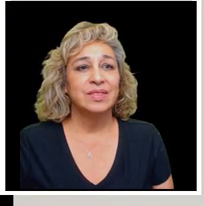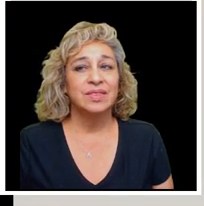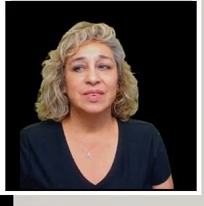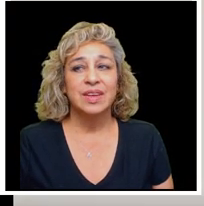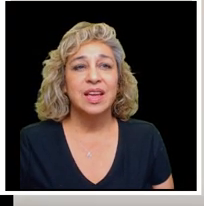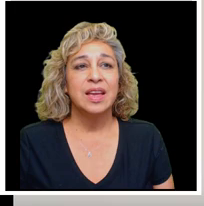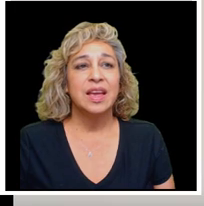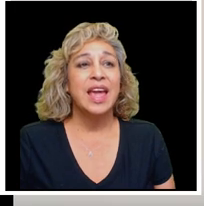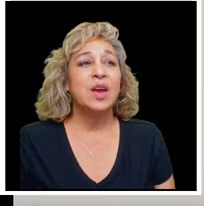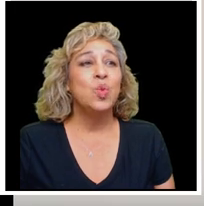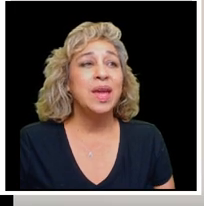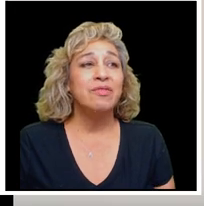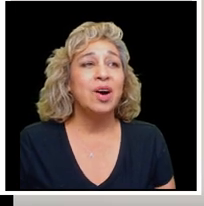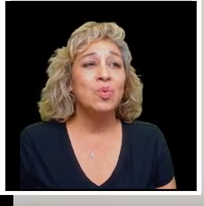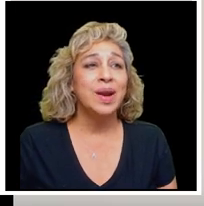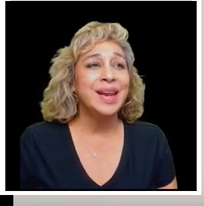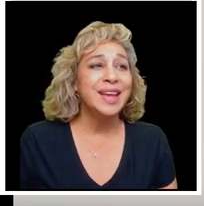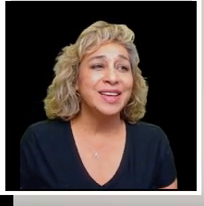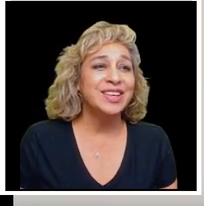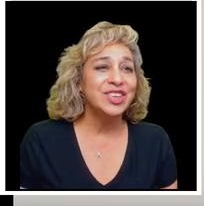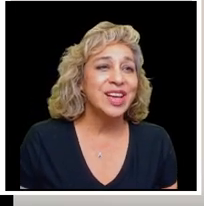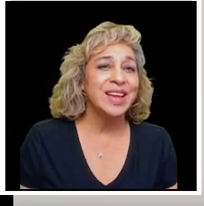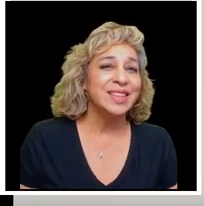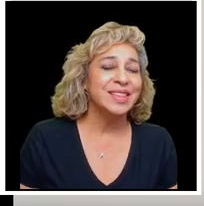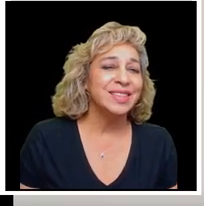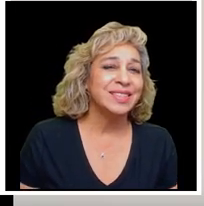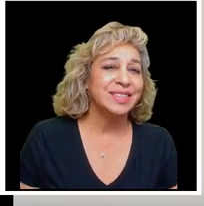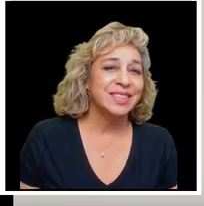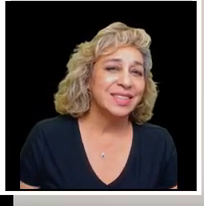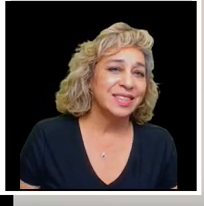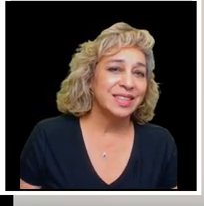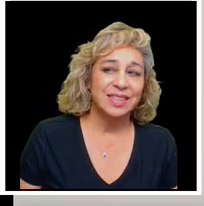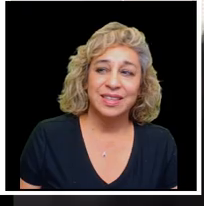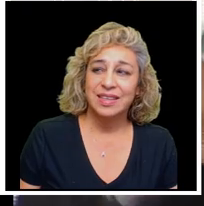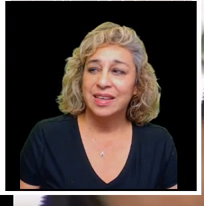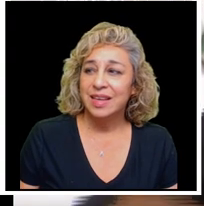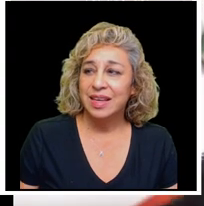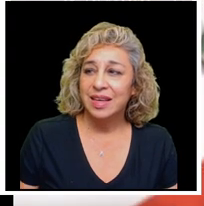and we have already initiated this